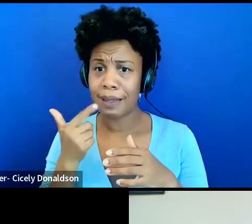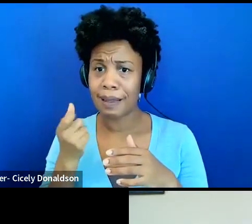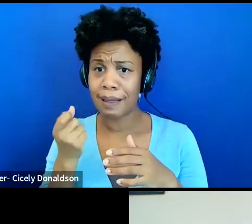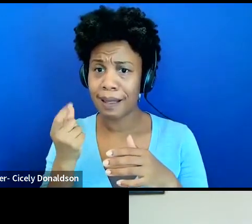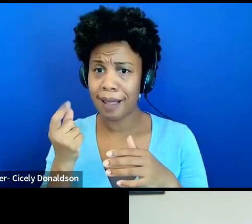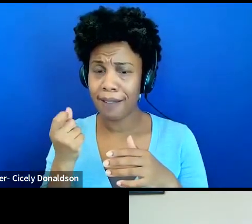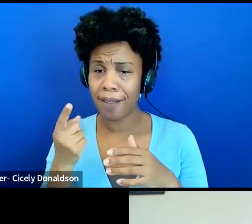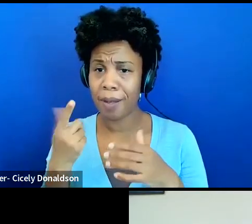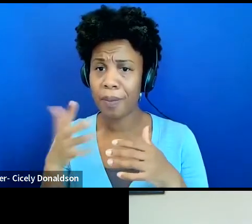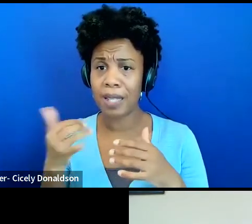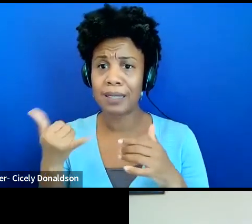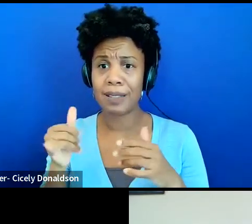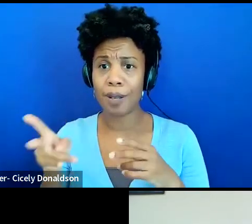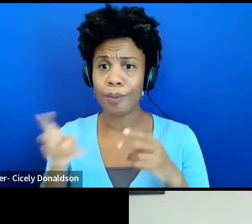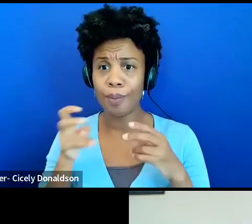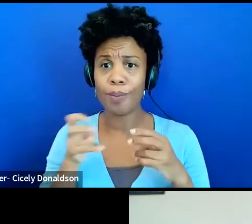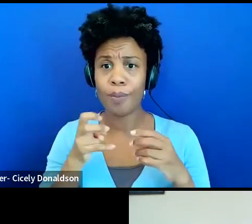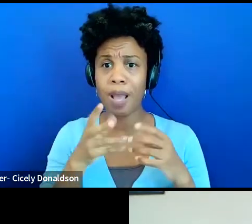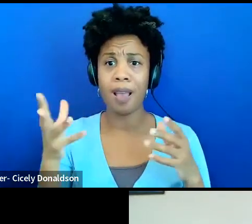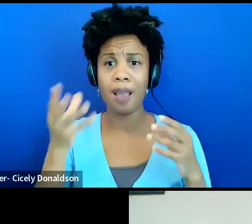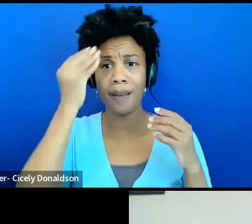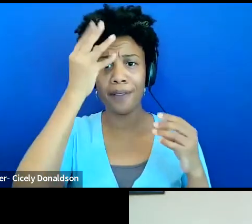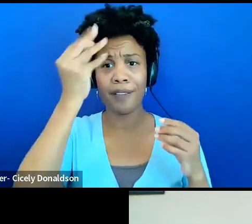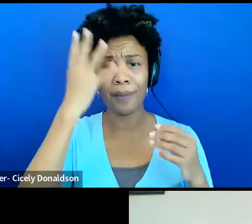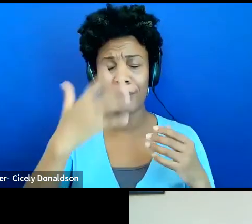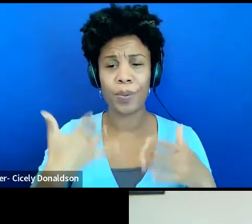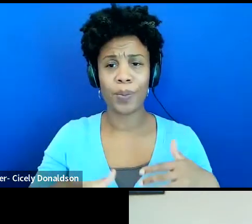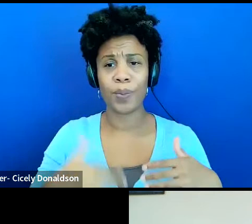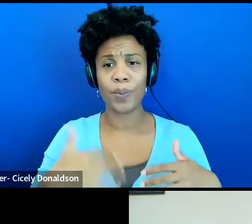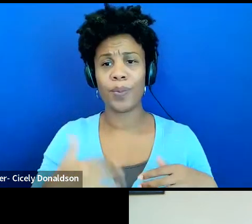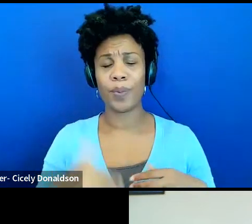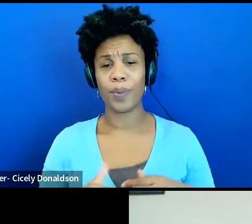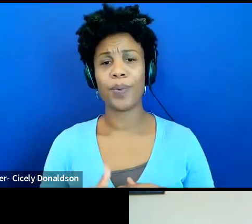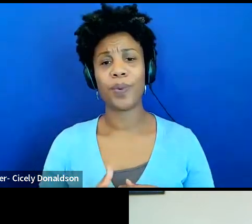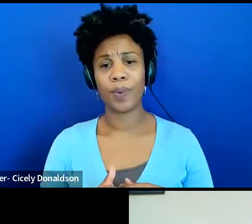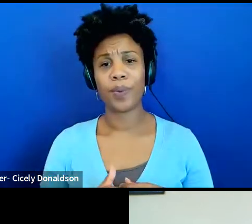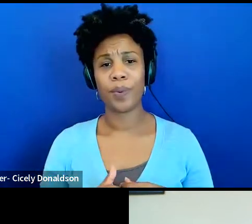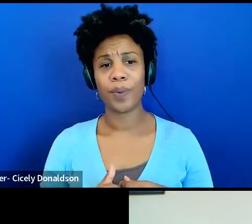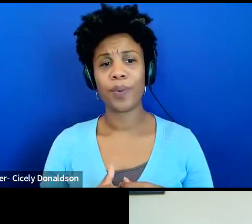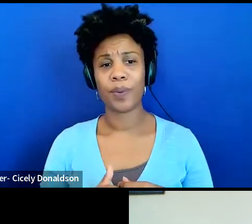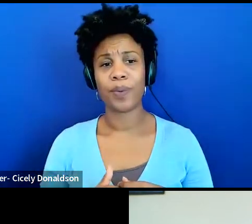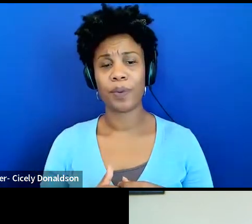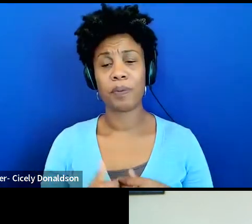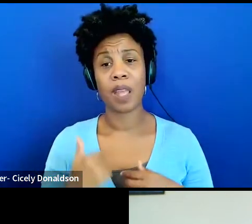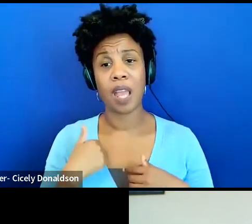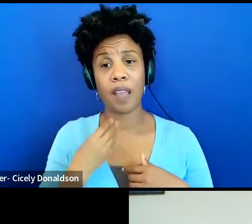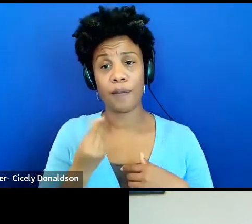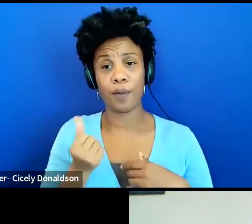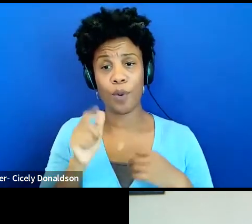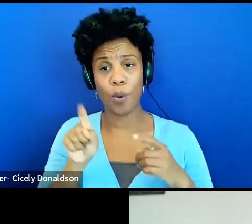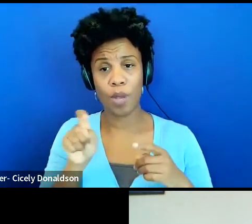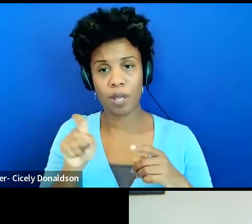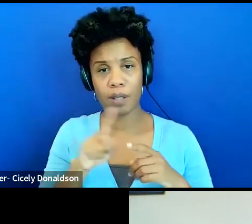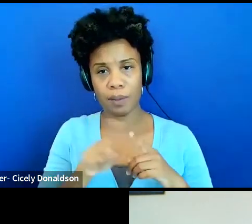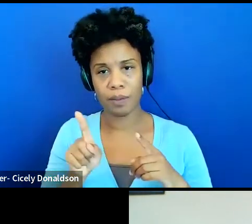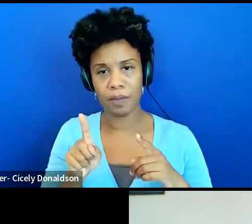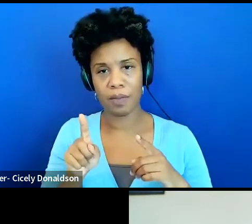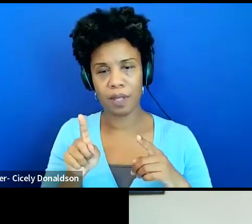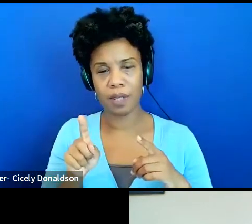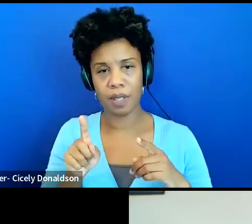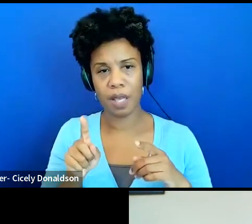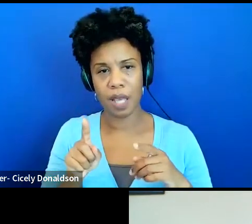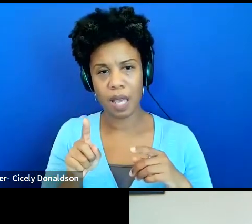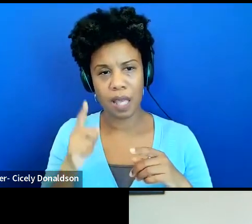wealth of information coming out there. And I have a number of questions, but I think I did